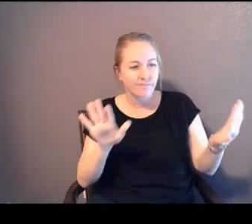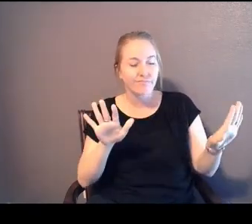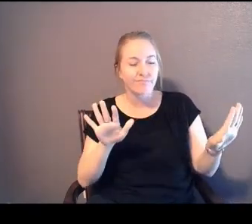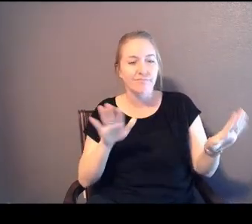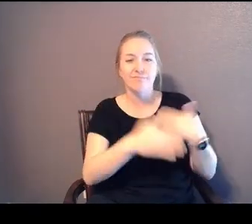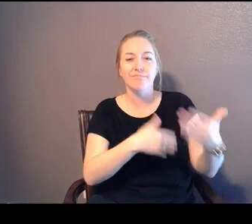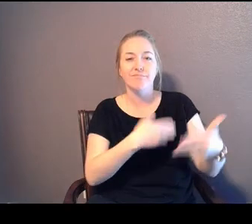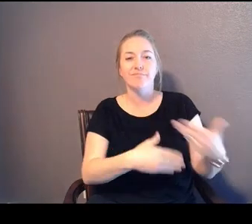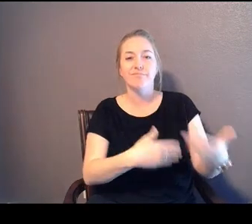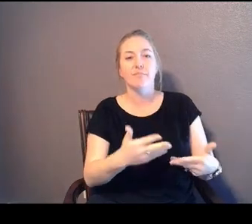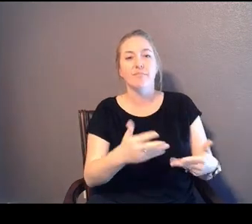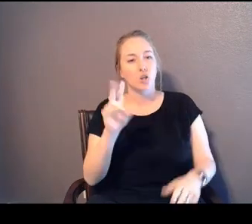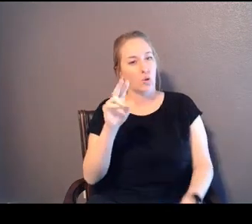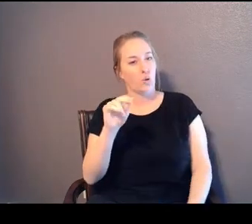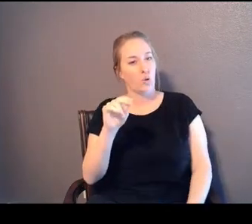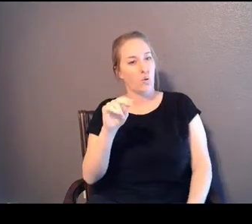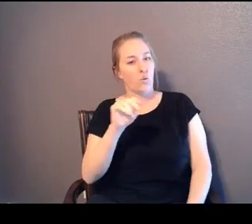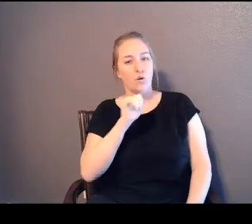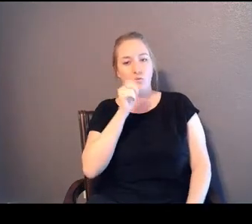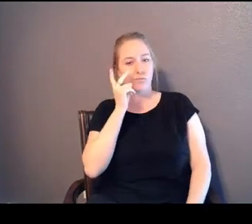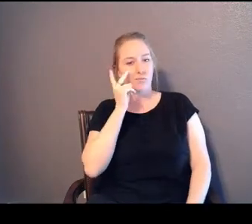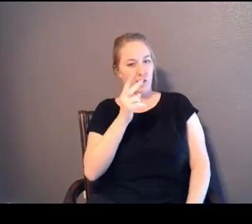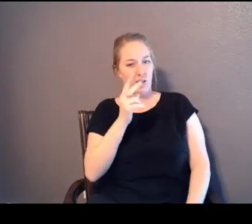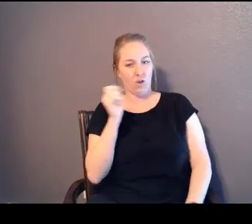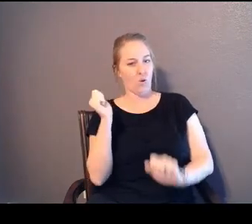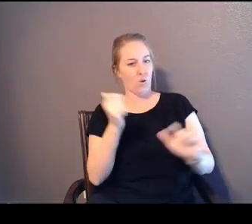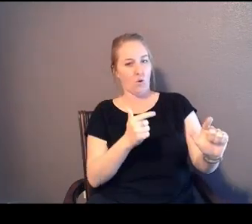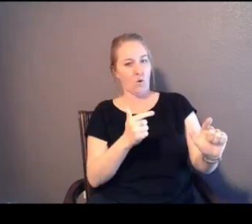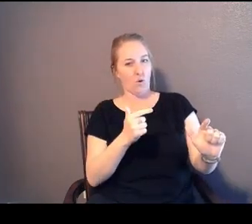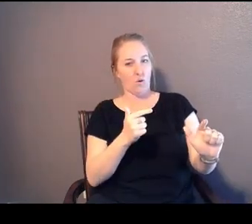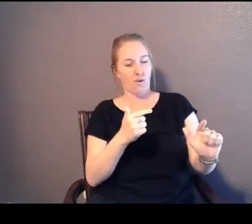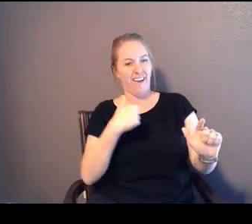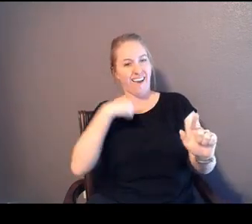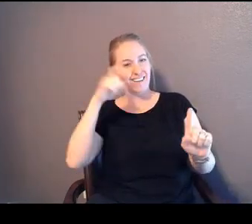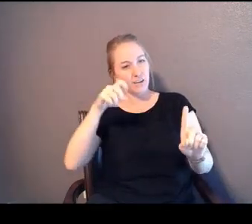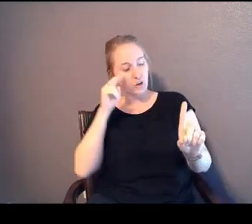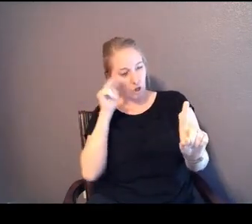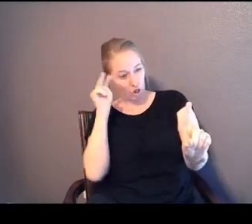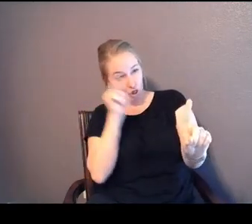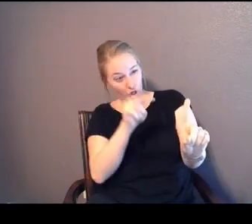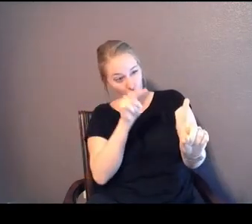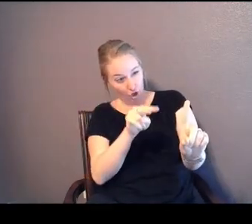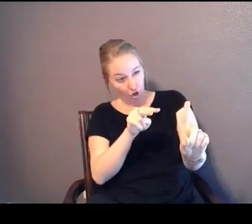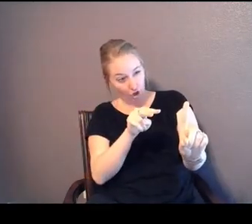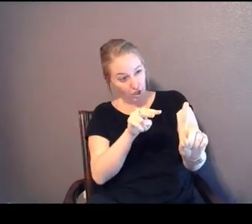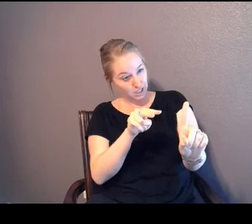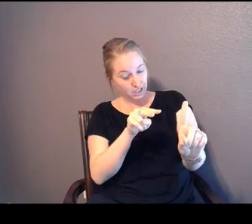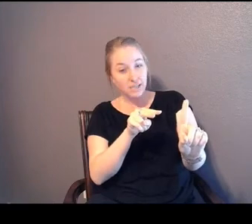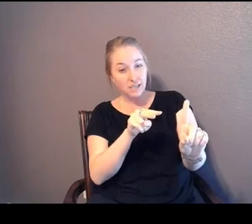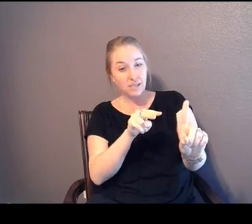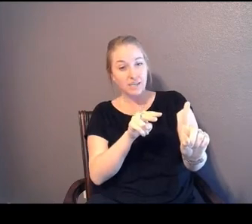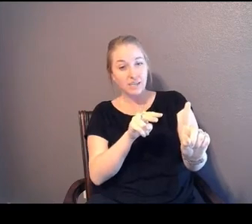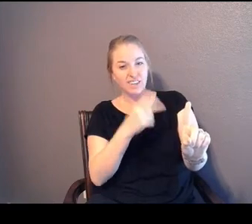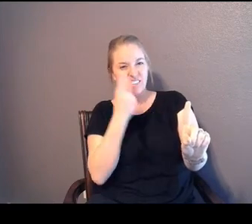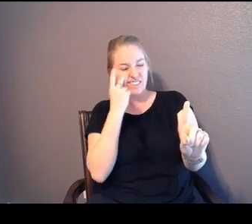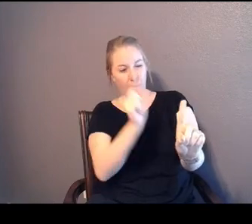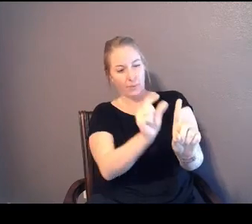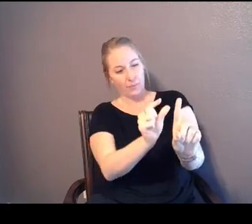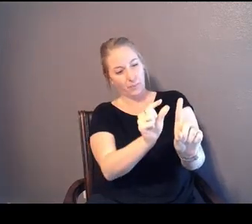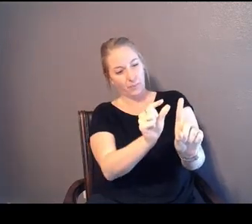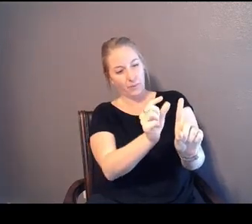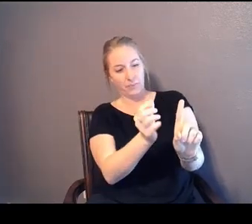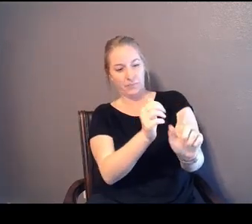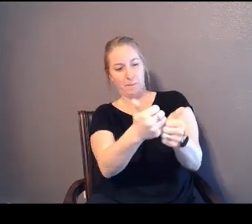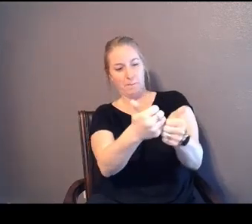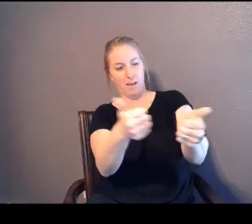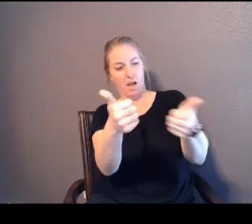don't see them all. I don't even see that one there. Like, that's just a tiny bit that goes behind. So I'm